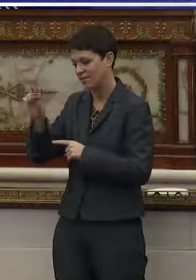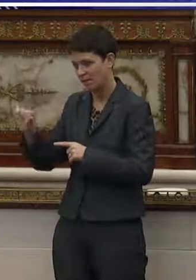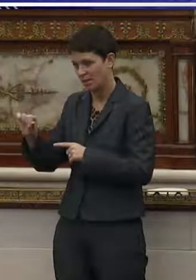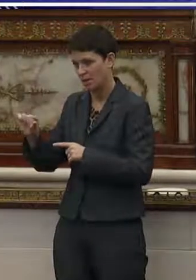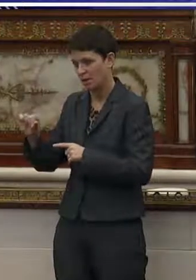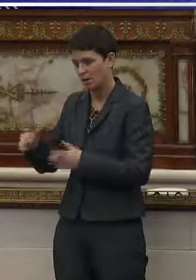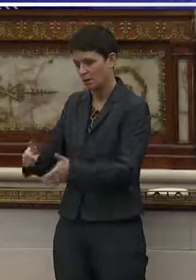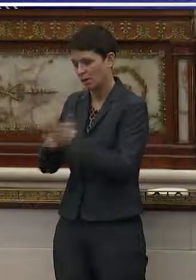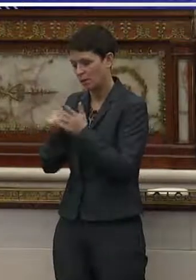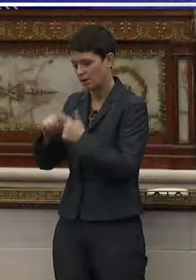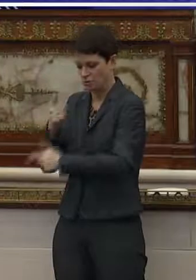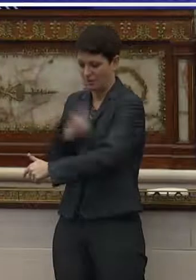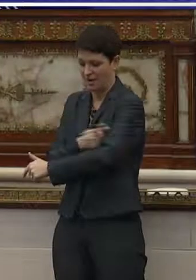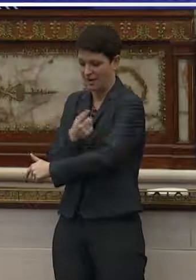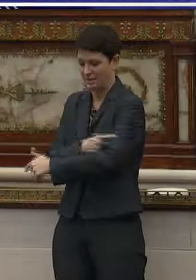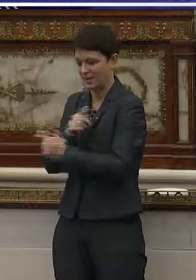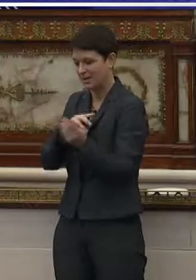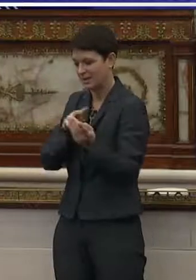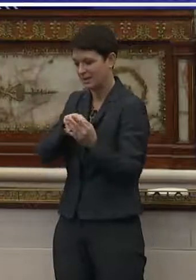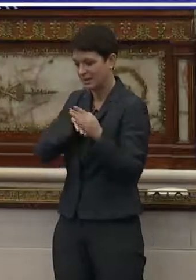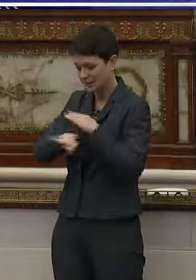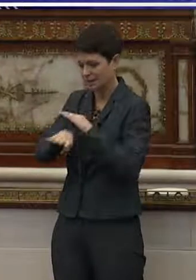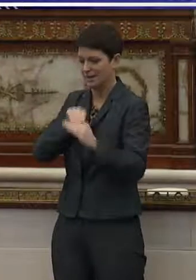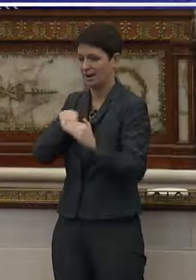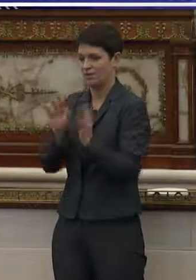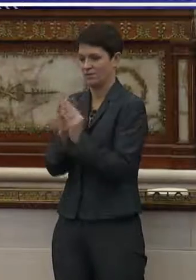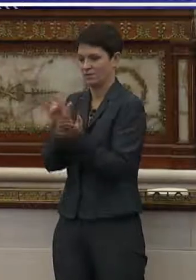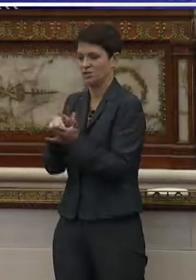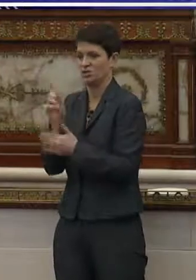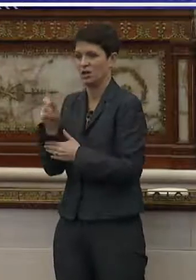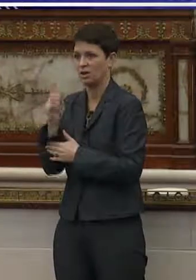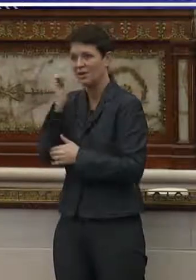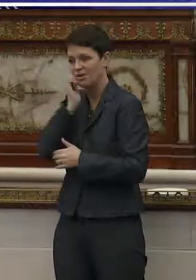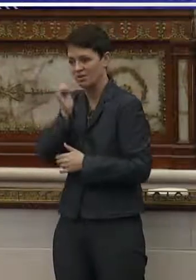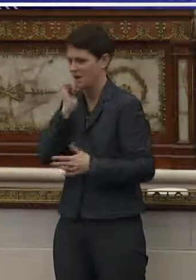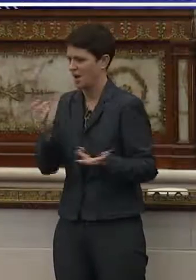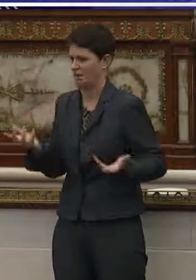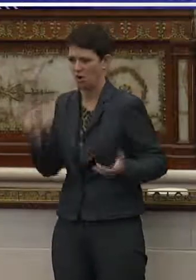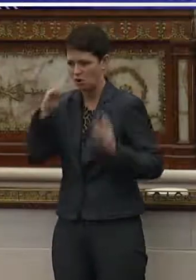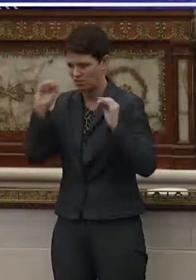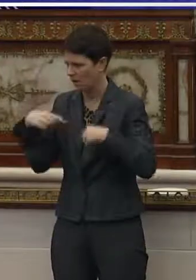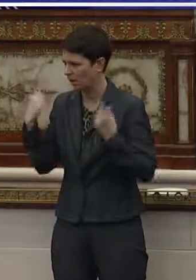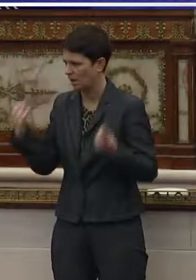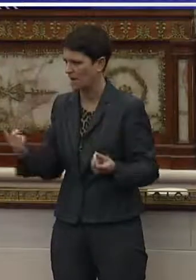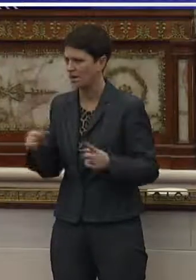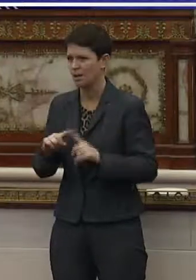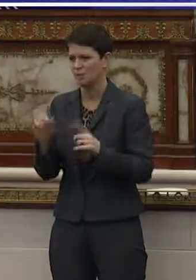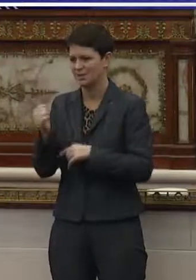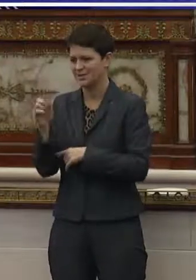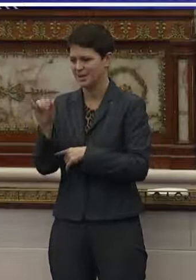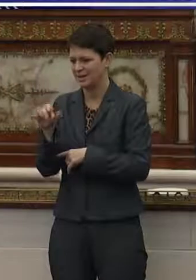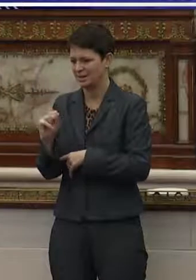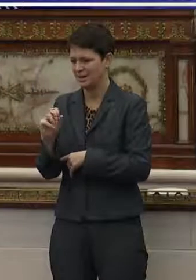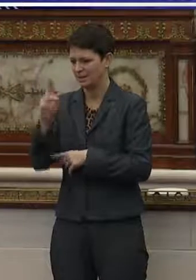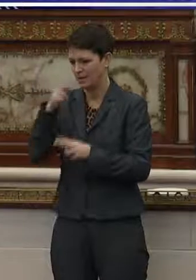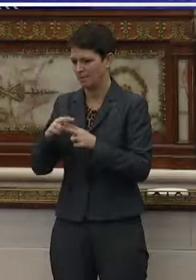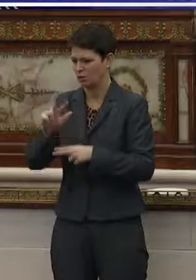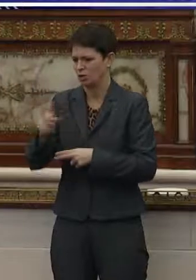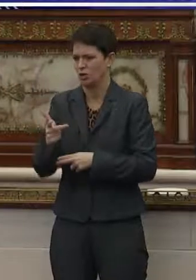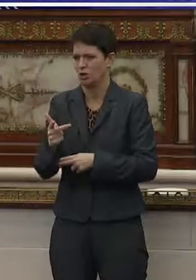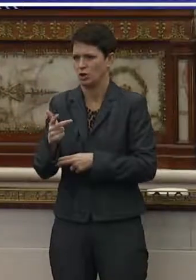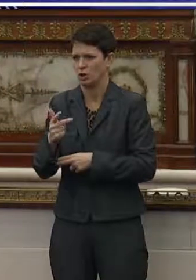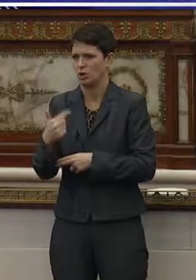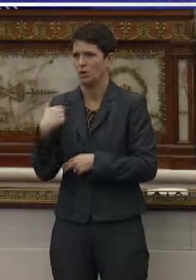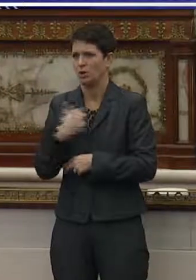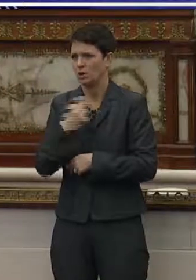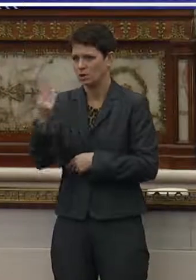personnel required to vaccinate them in and out of the Pennsylvania Convention Center on a daily basis. Yet in 10 days, March 3rd, we are